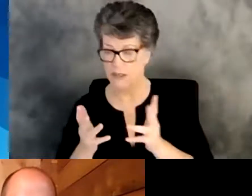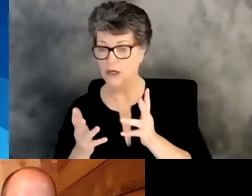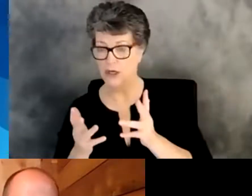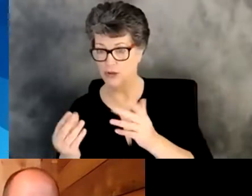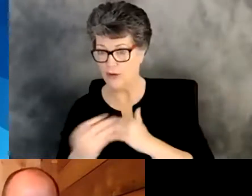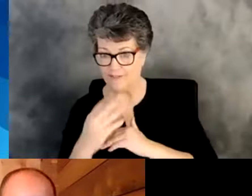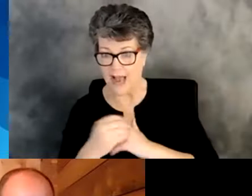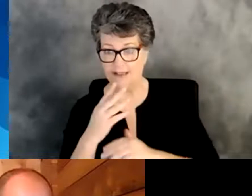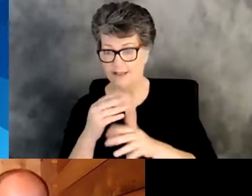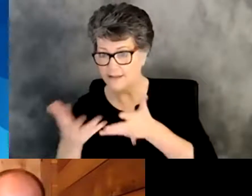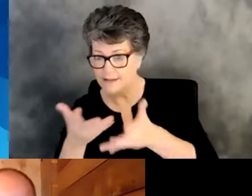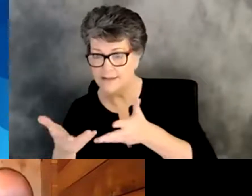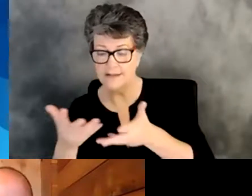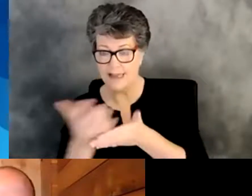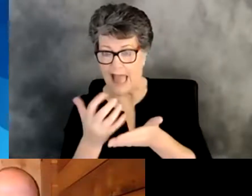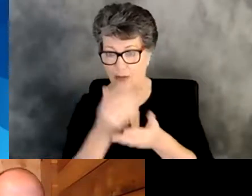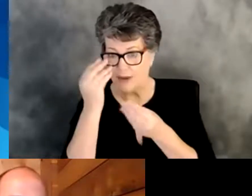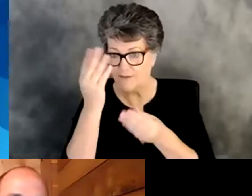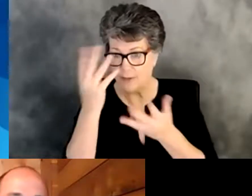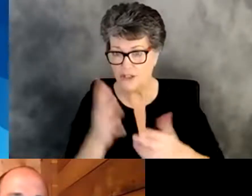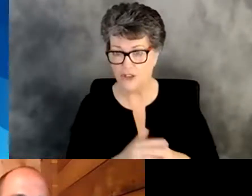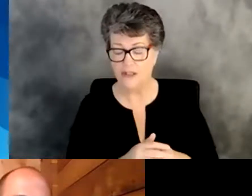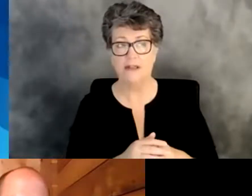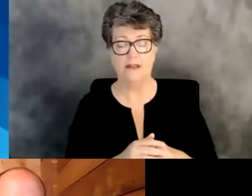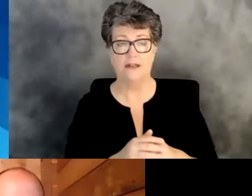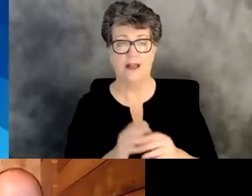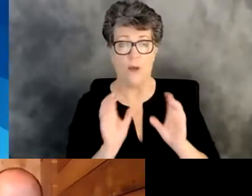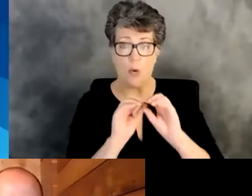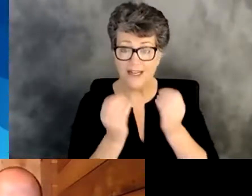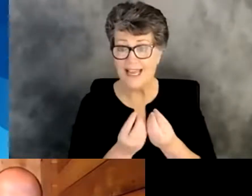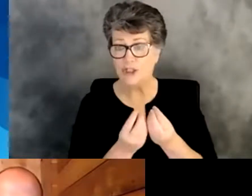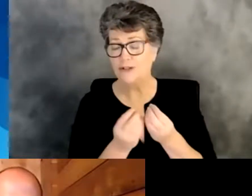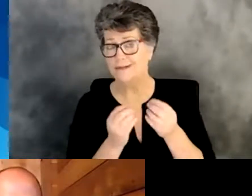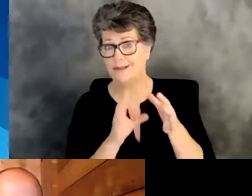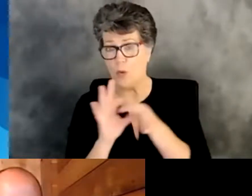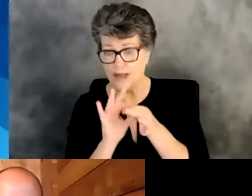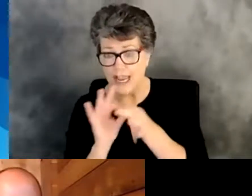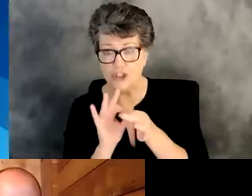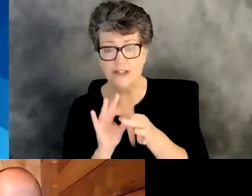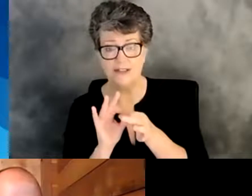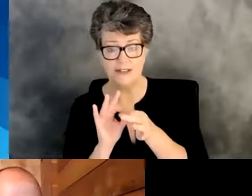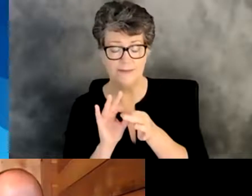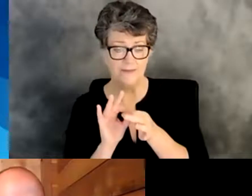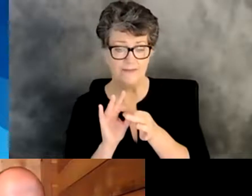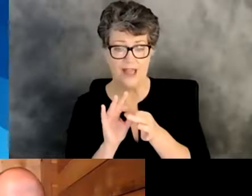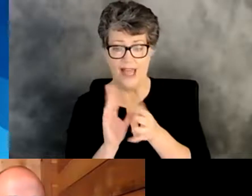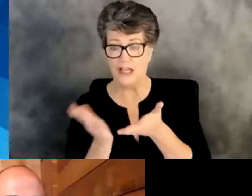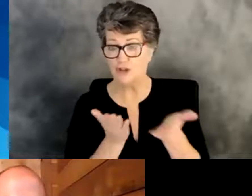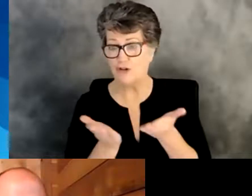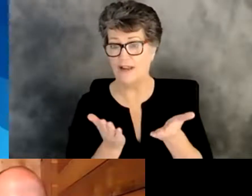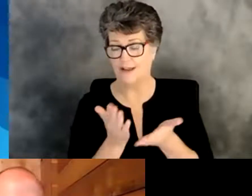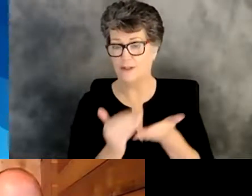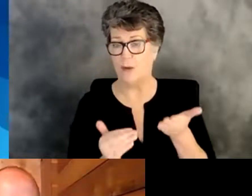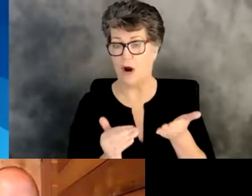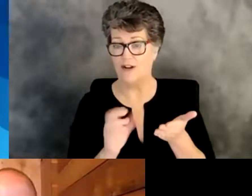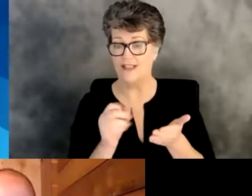to both like the networks we serve through our organizations, the coordinating each of us does, with many of us sitting still serving as part of the